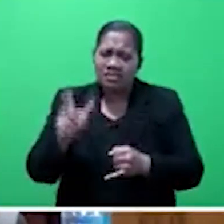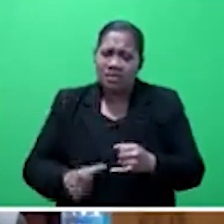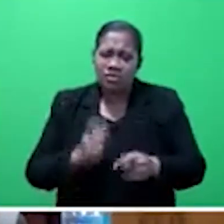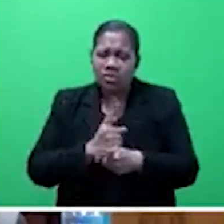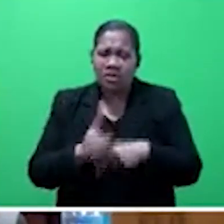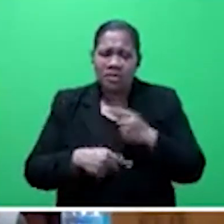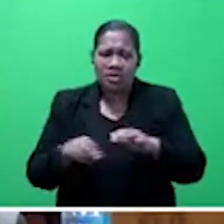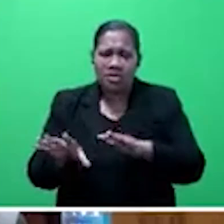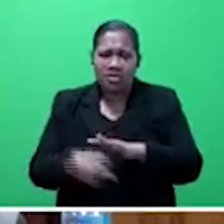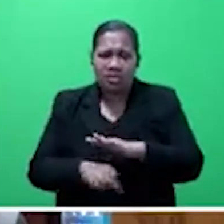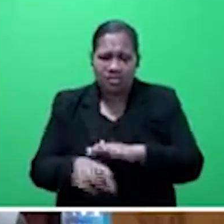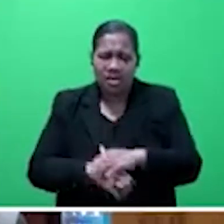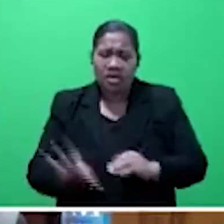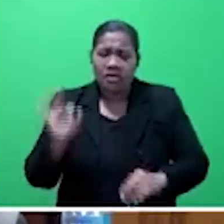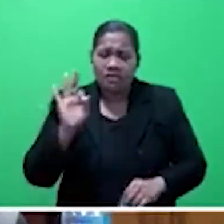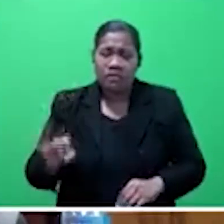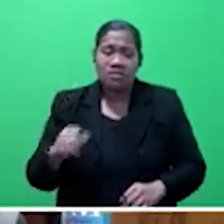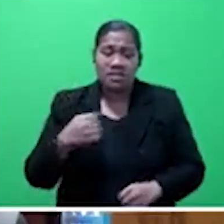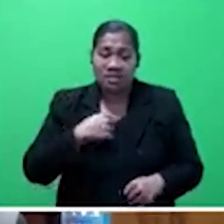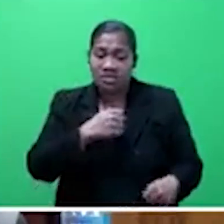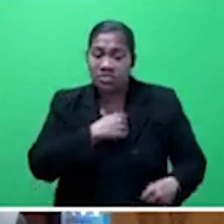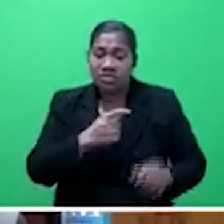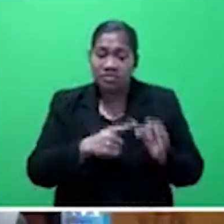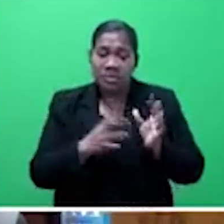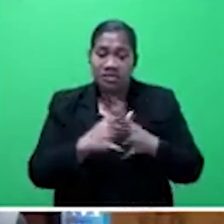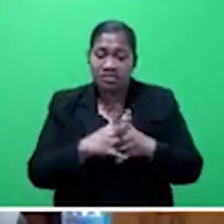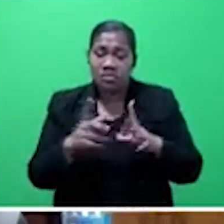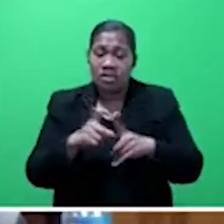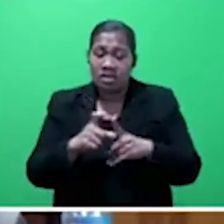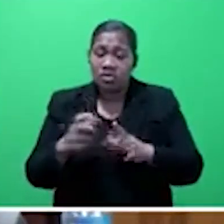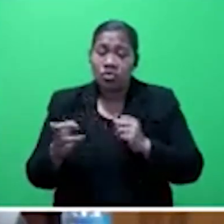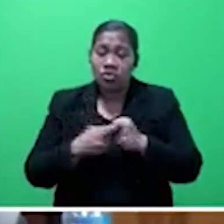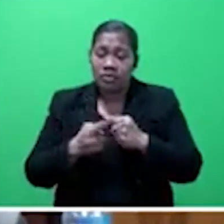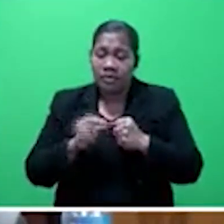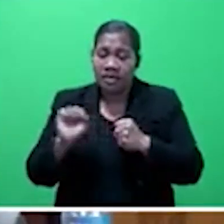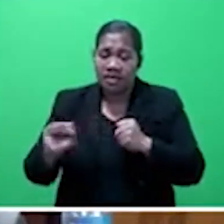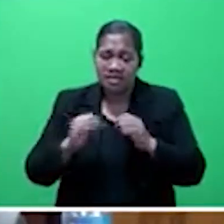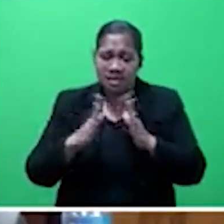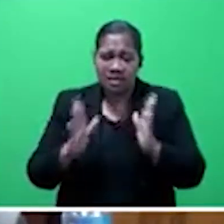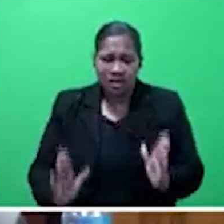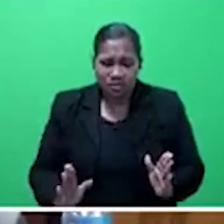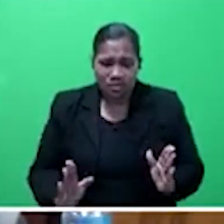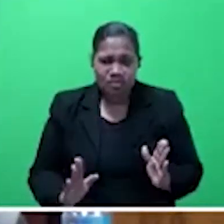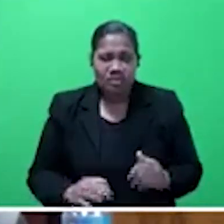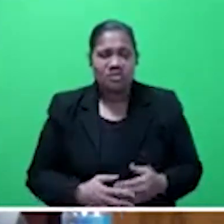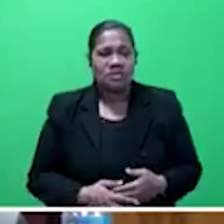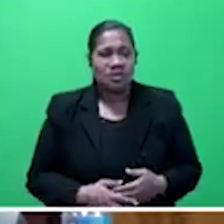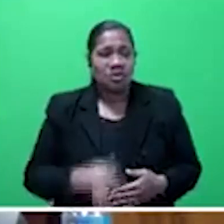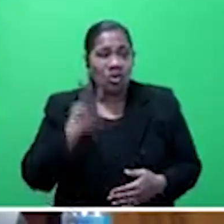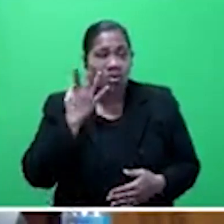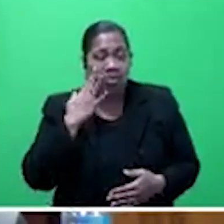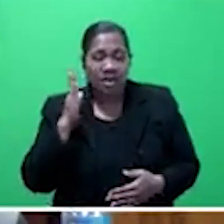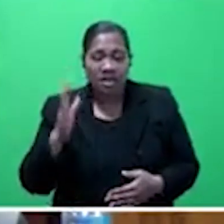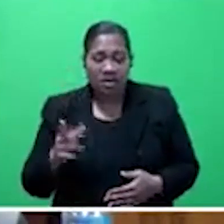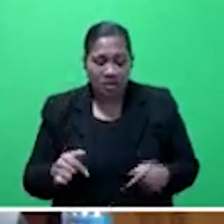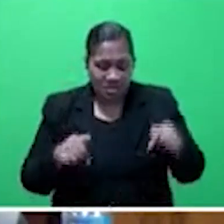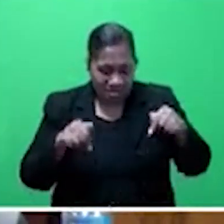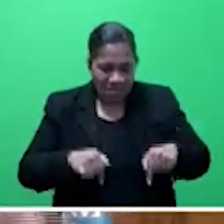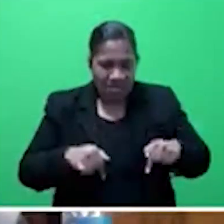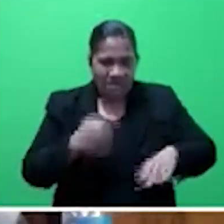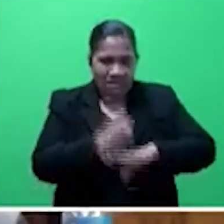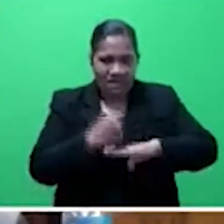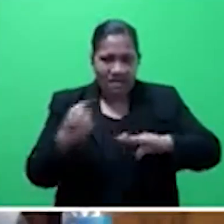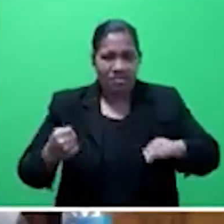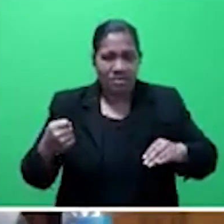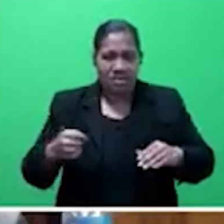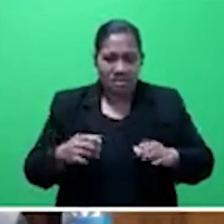the military and PWD to repair his house, Mr. Speaker say, when he was on this side. When he was on this side, Mr. Speaker